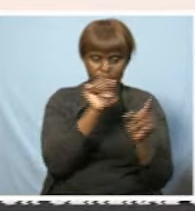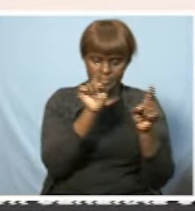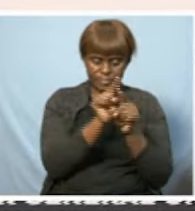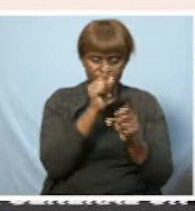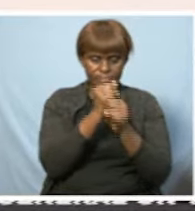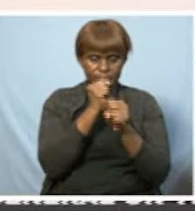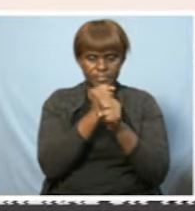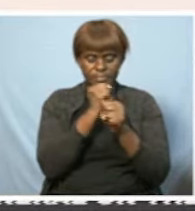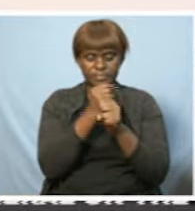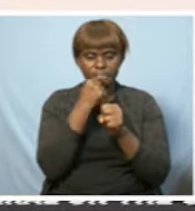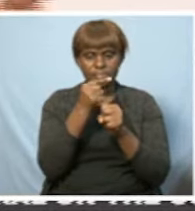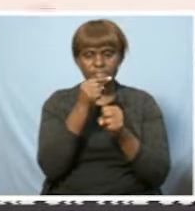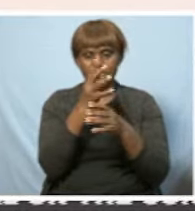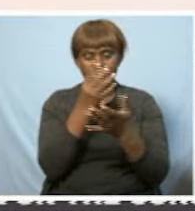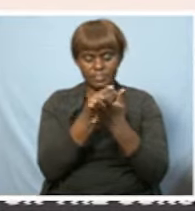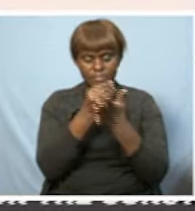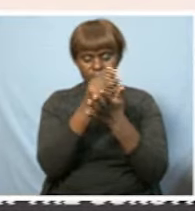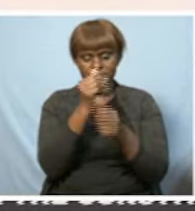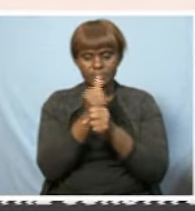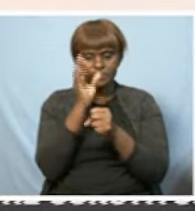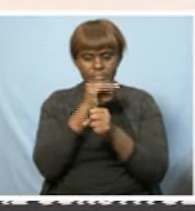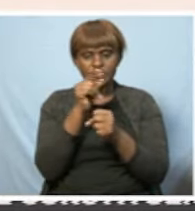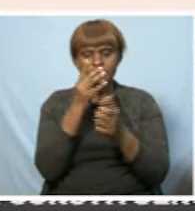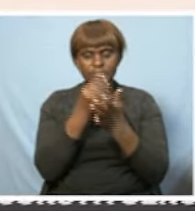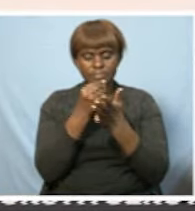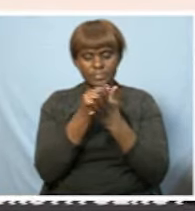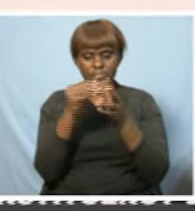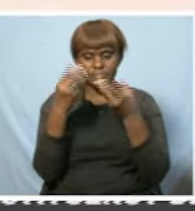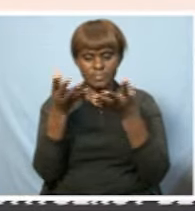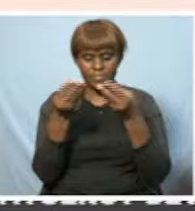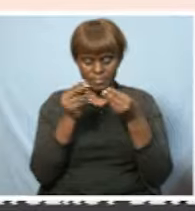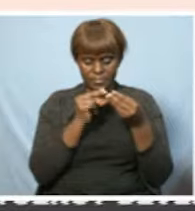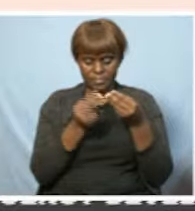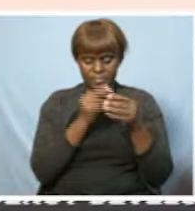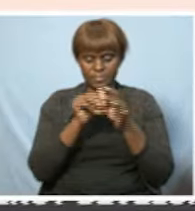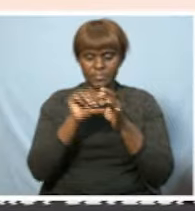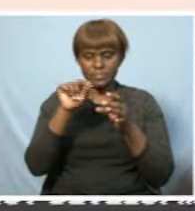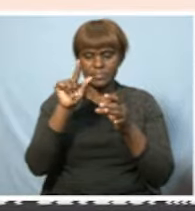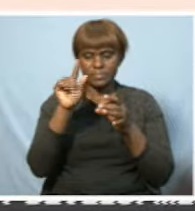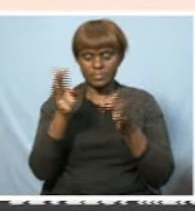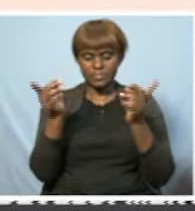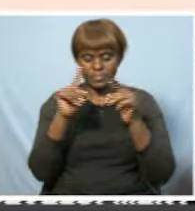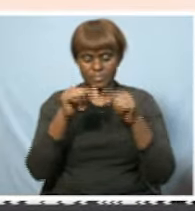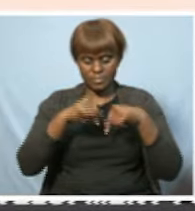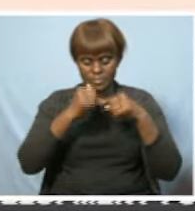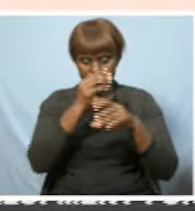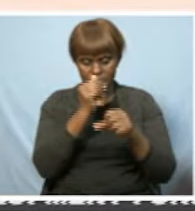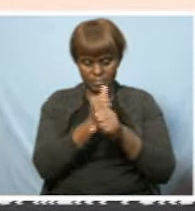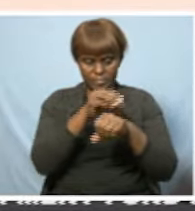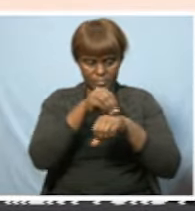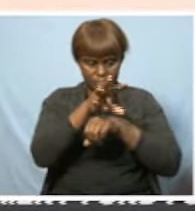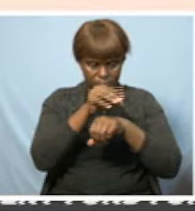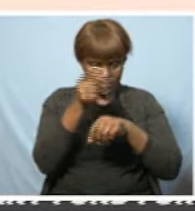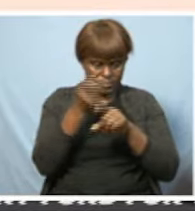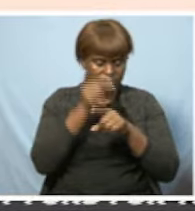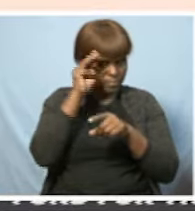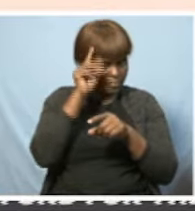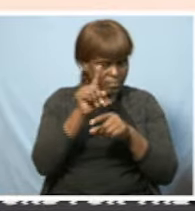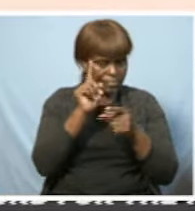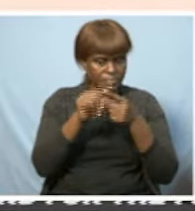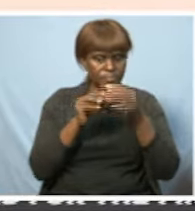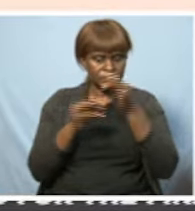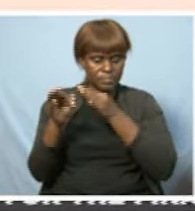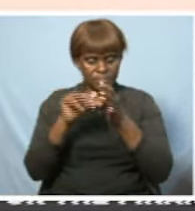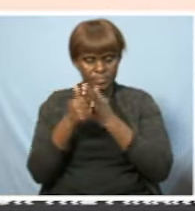to say the funds which were received were the funds which were supposed to be given to us in 2024. So when we received the guidance from the ministry to elaborate on